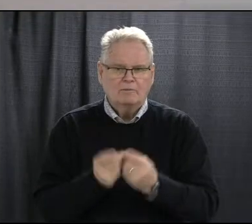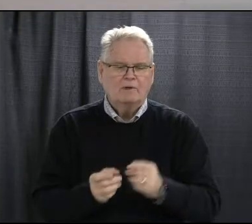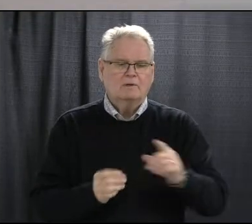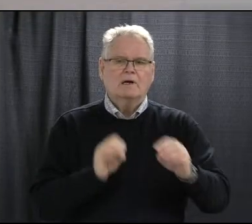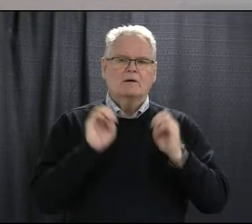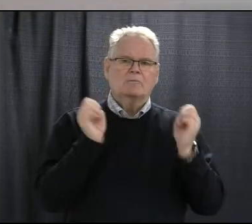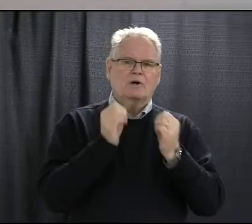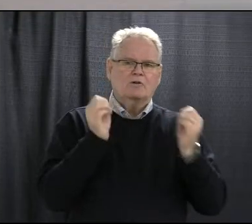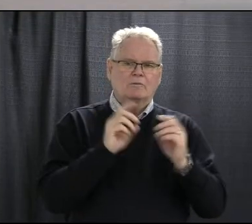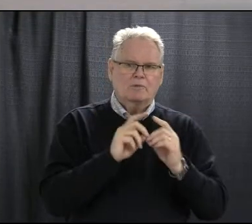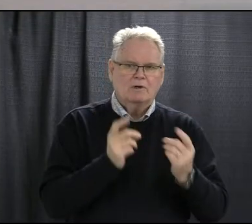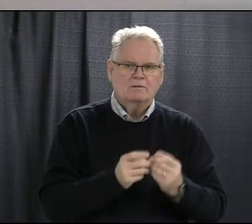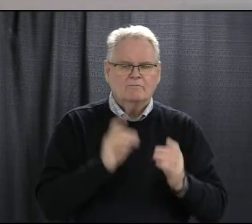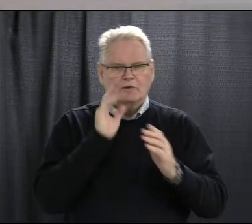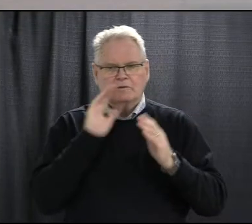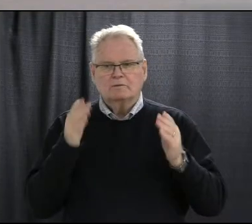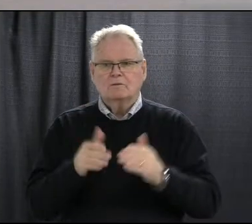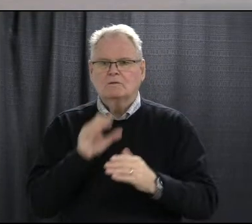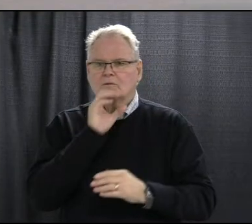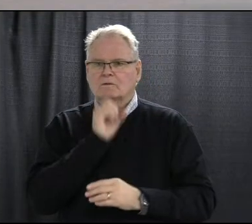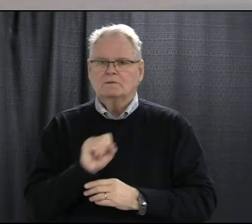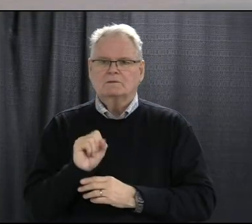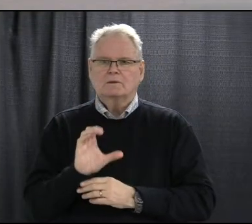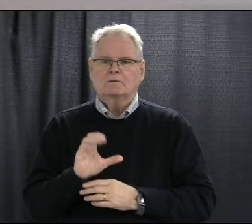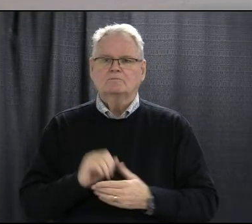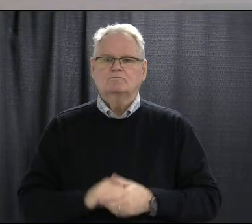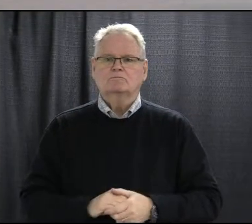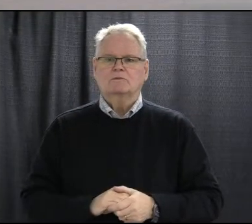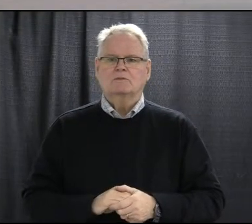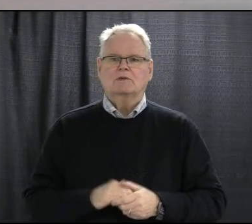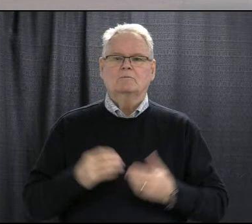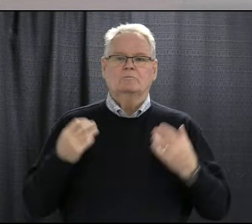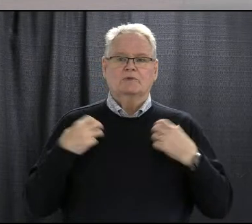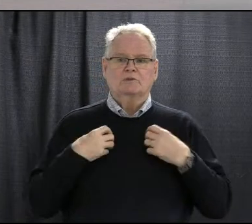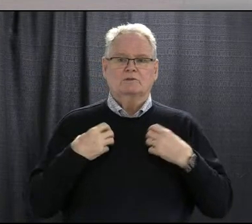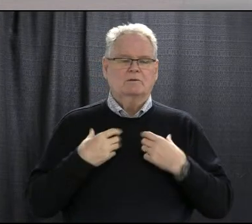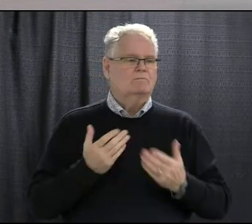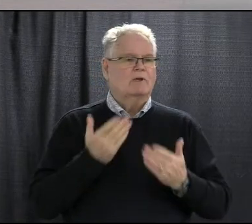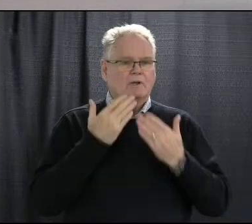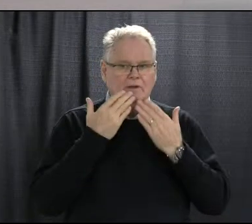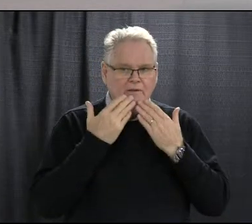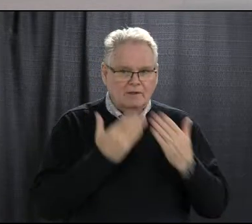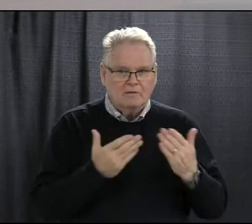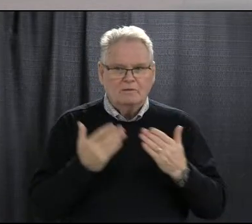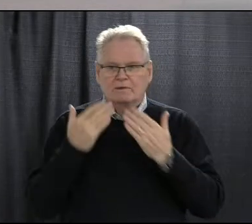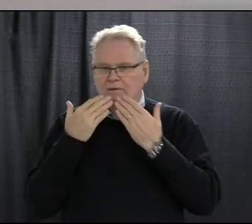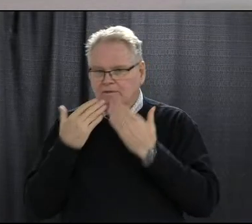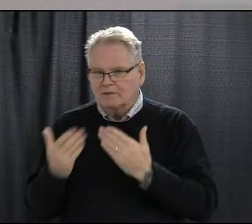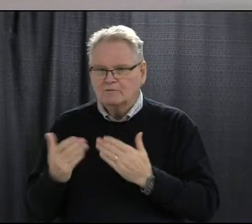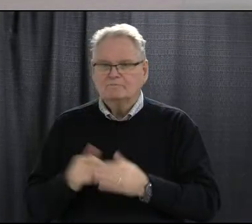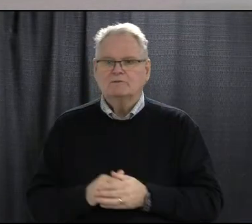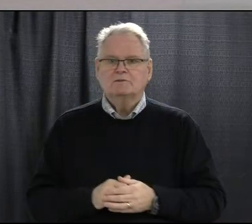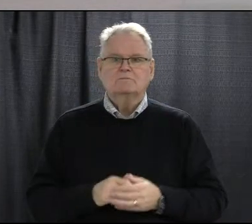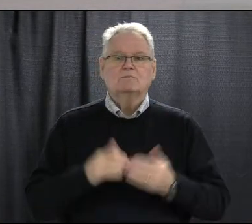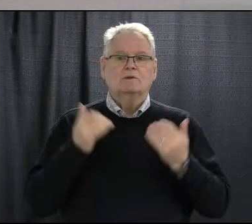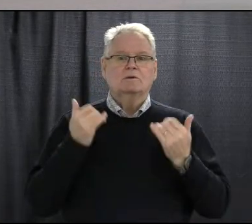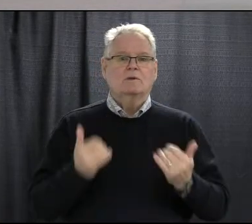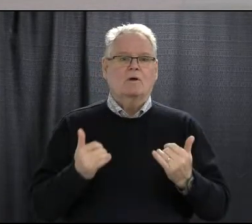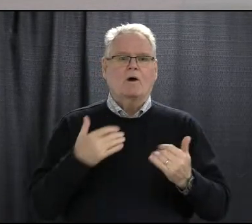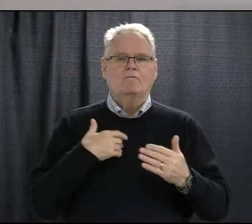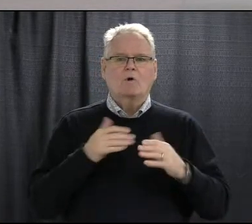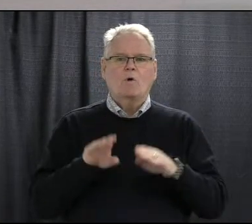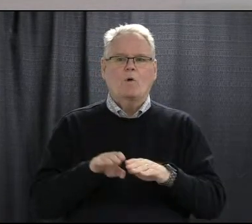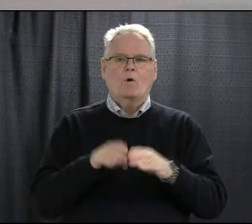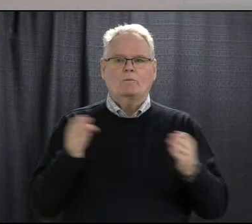Thank you, Pat. Certainly open to questions from the media. So when all of this is fully implemented and a